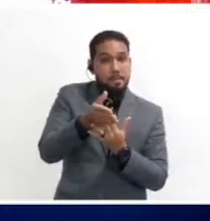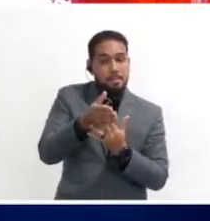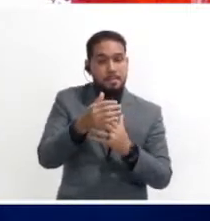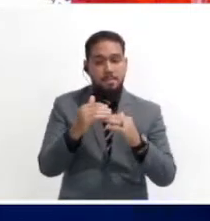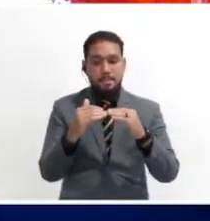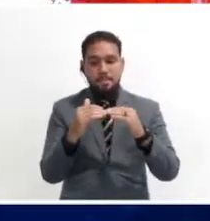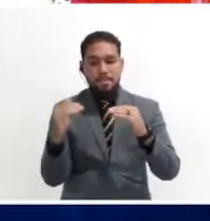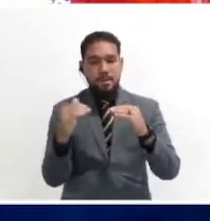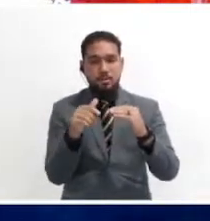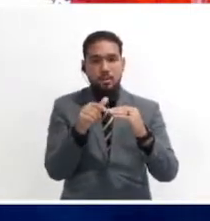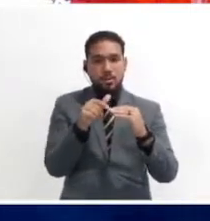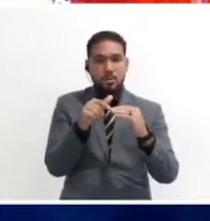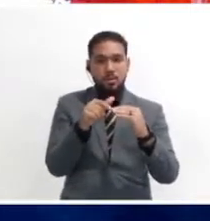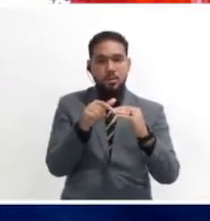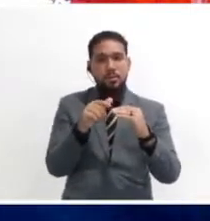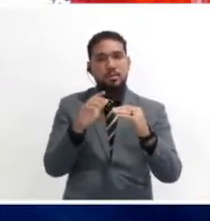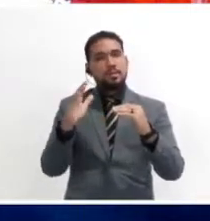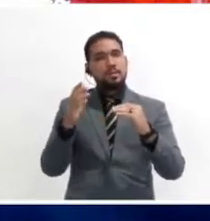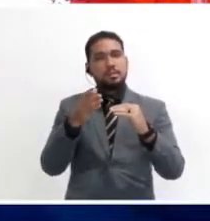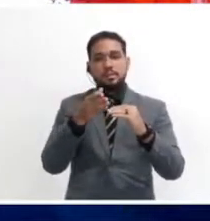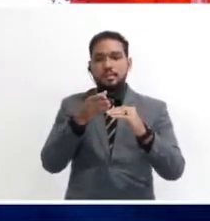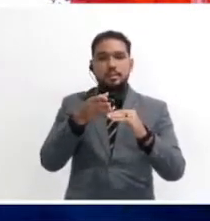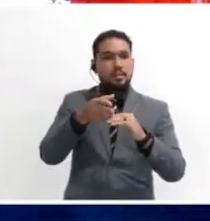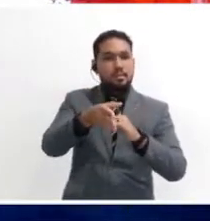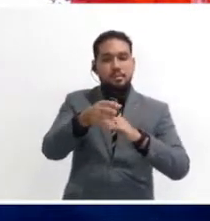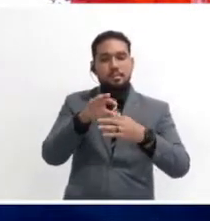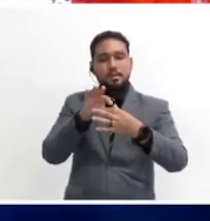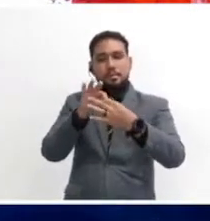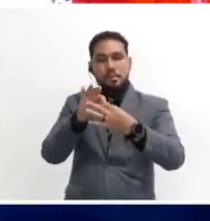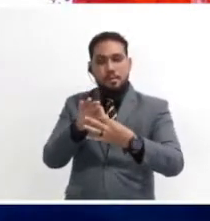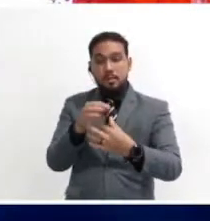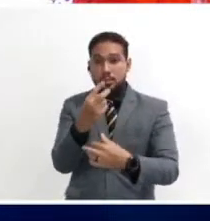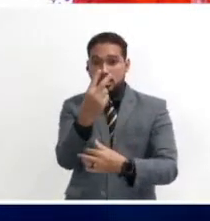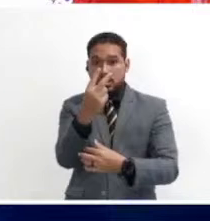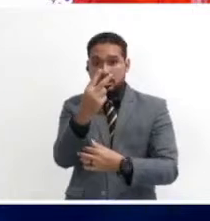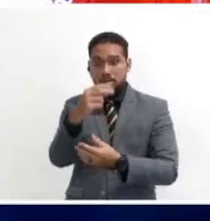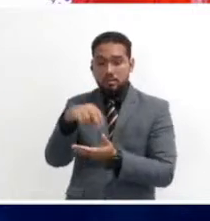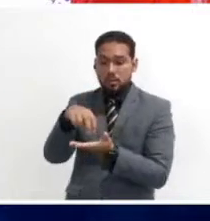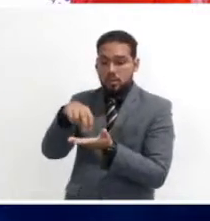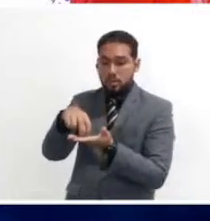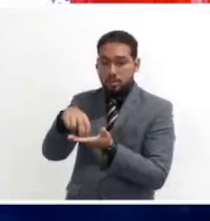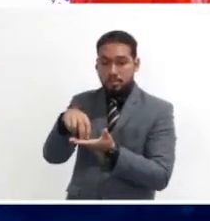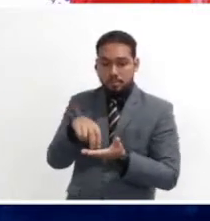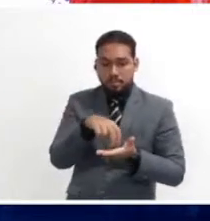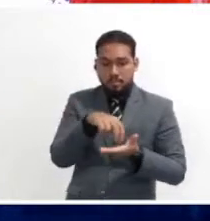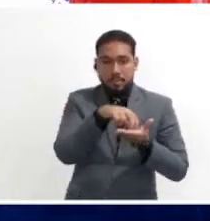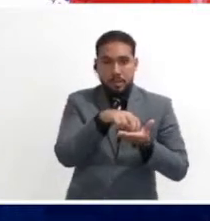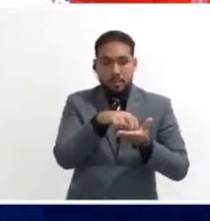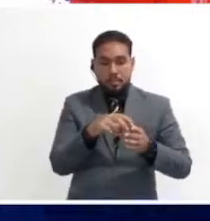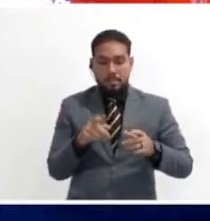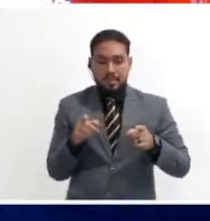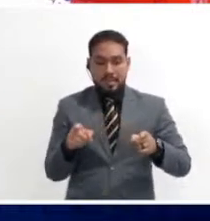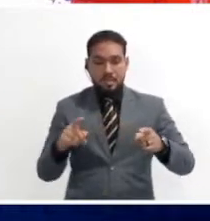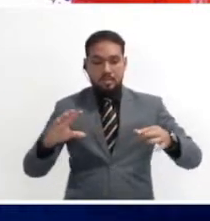bridge between two chips that are packaged above. So in the